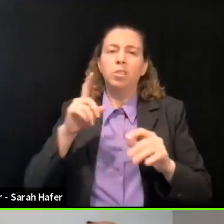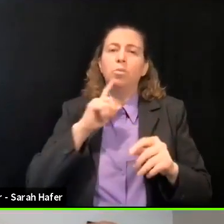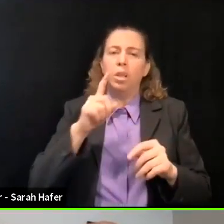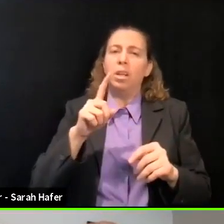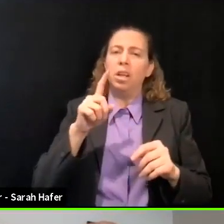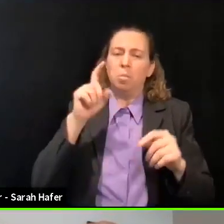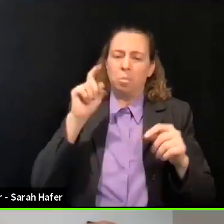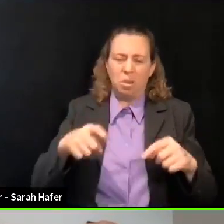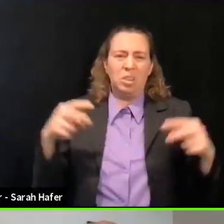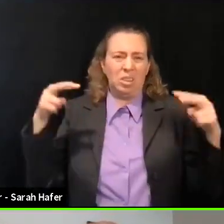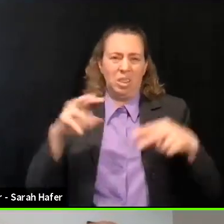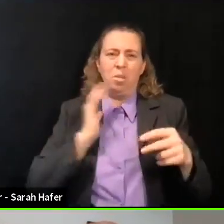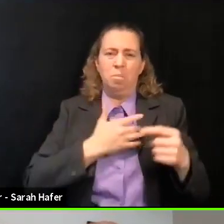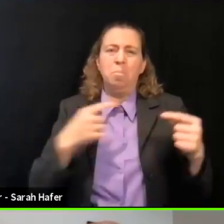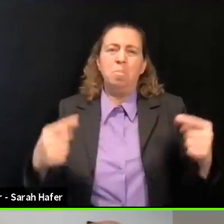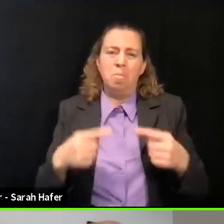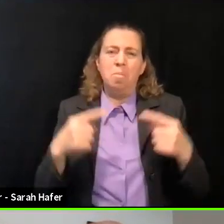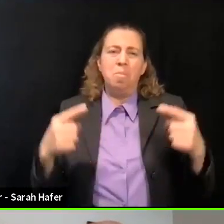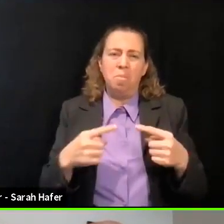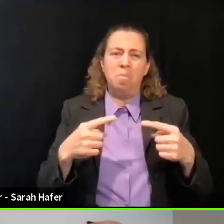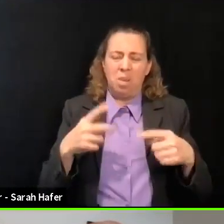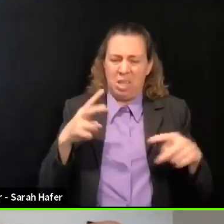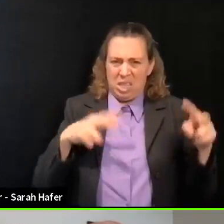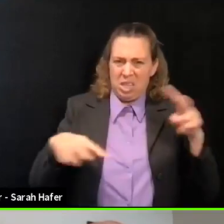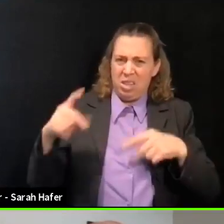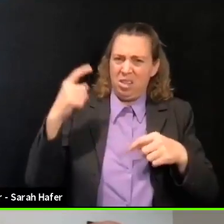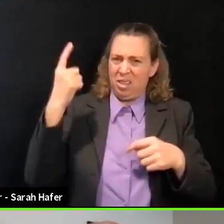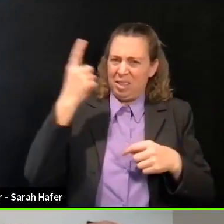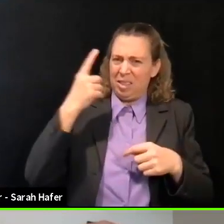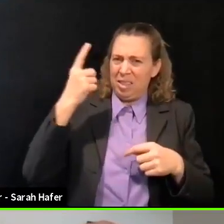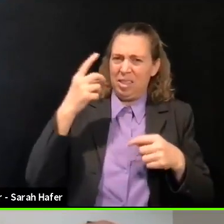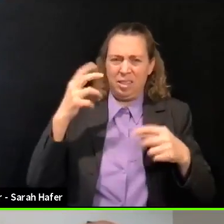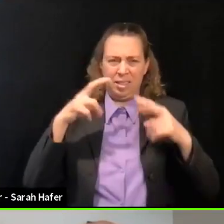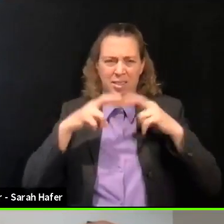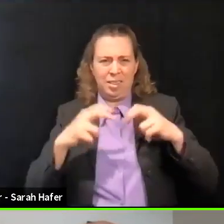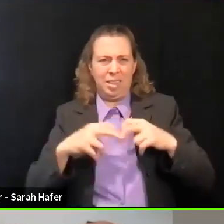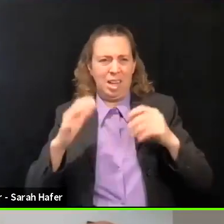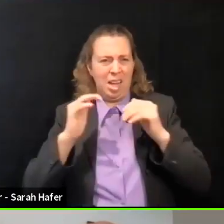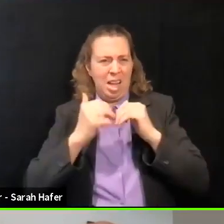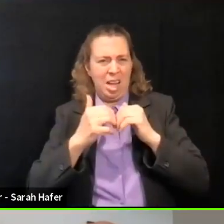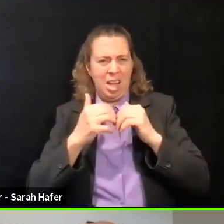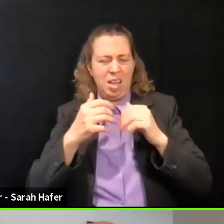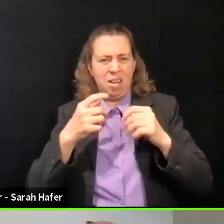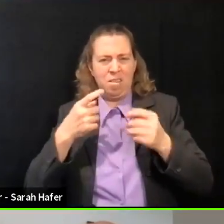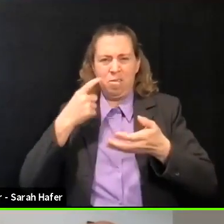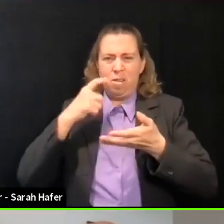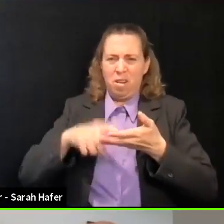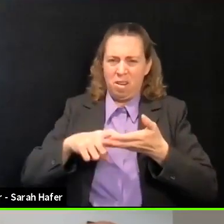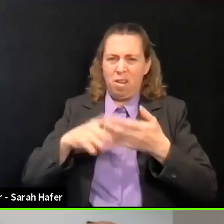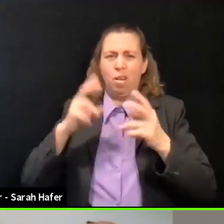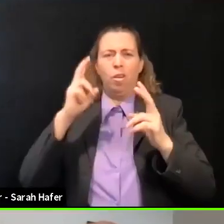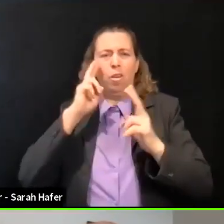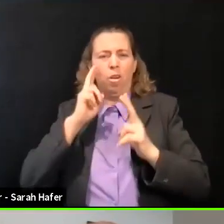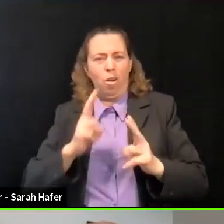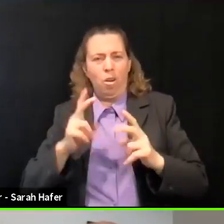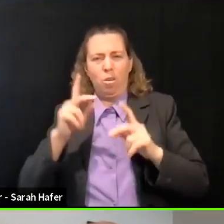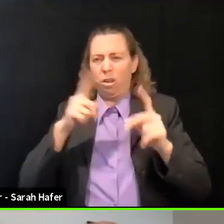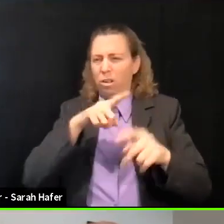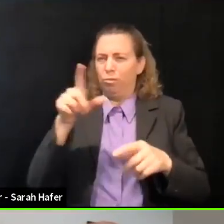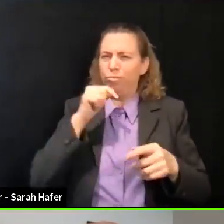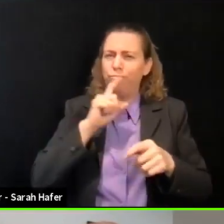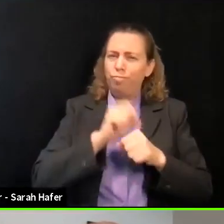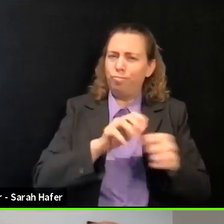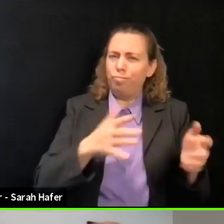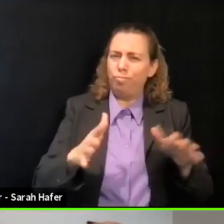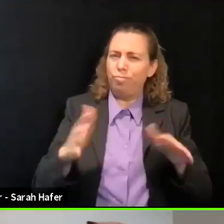ways in our own lives and in the bigger world to honor our loved ones, to speak their names, to keep their stories